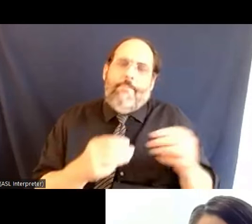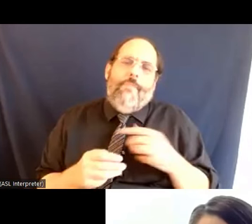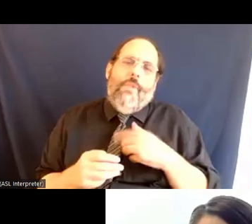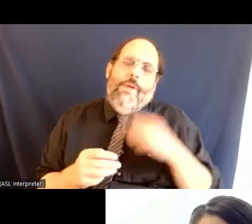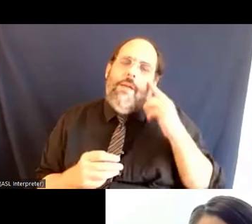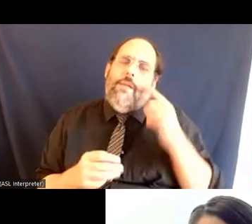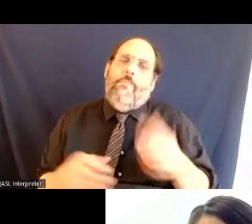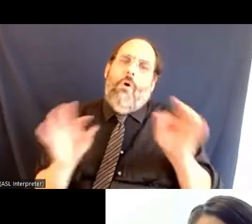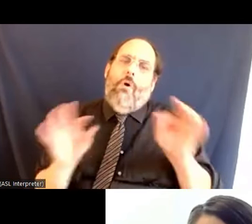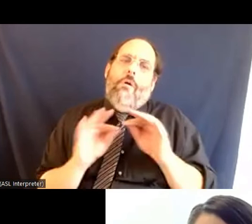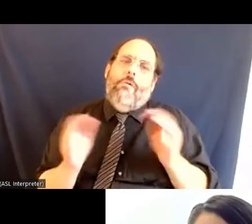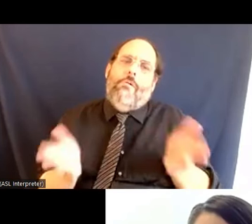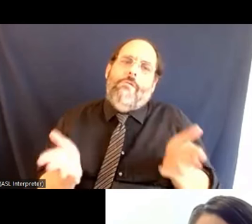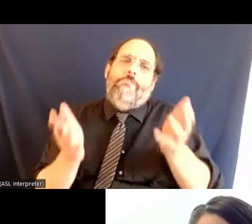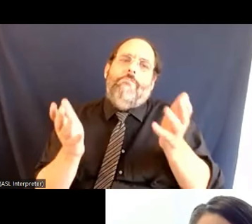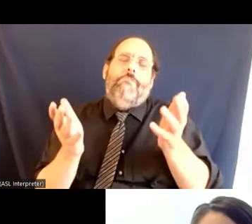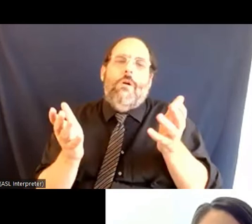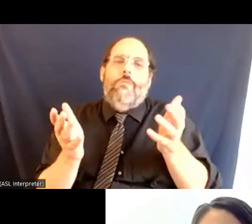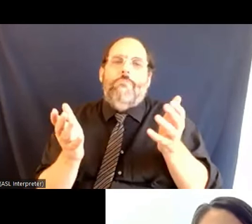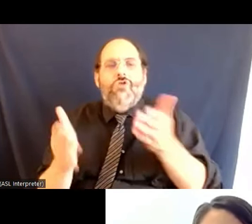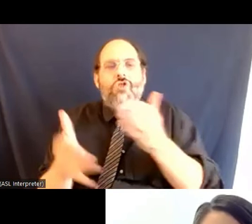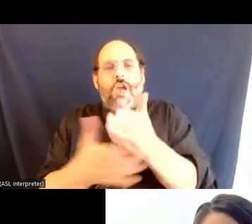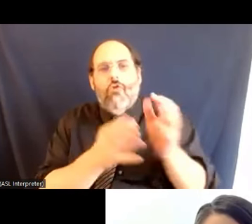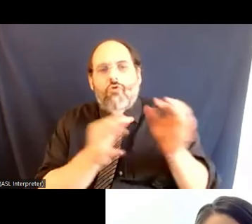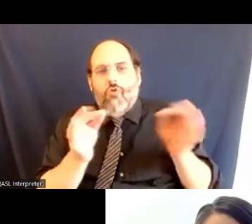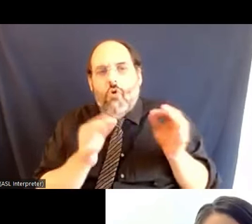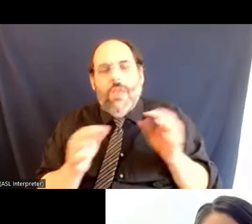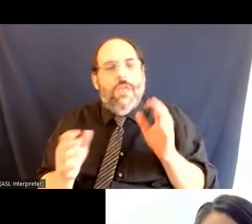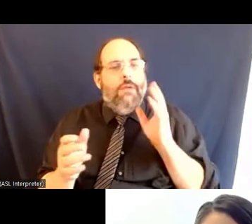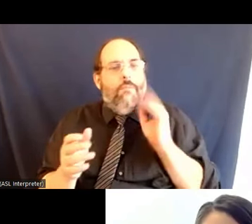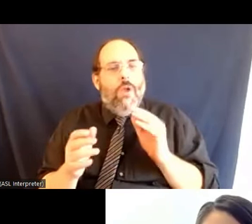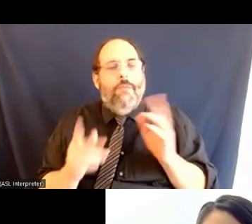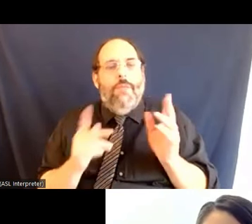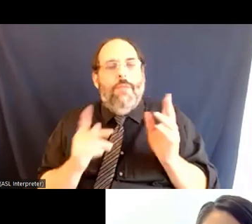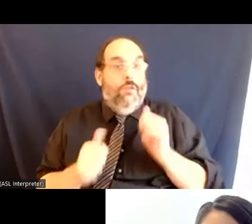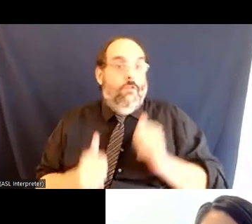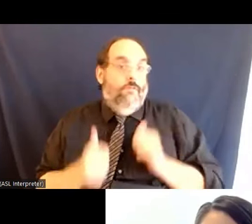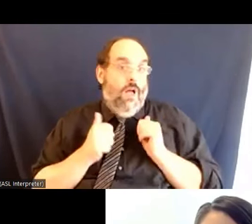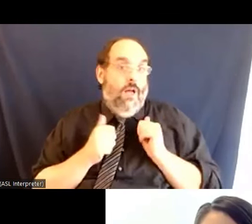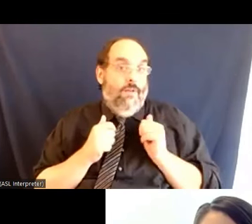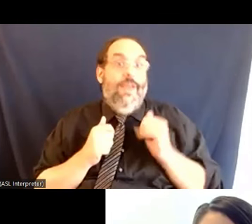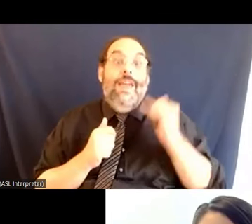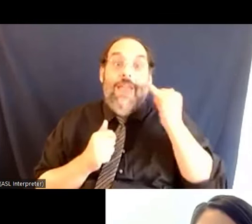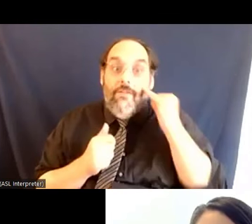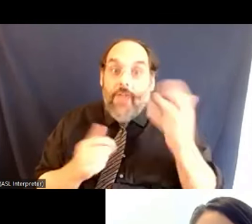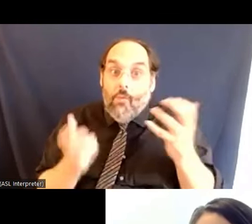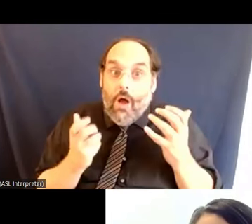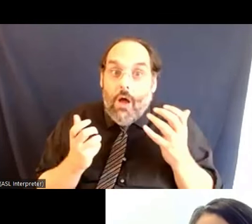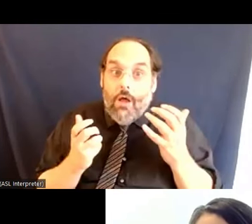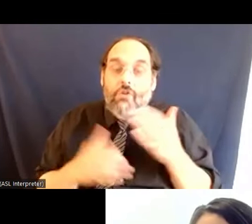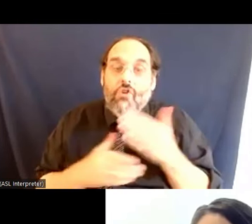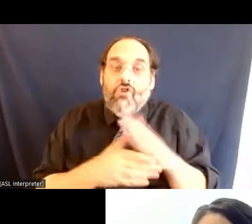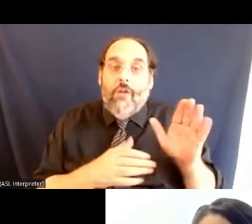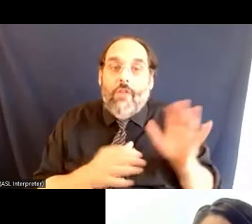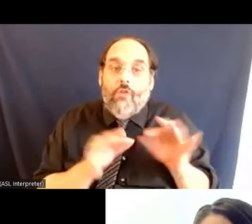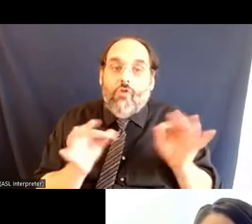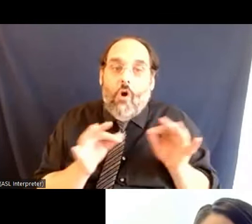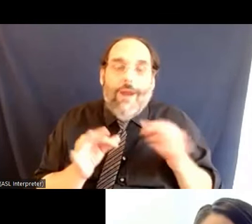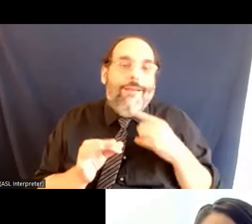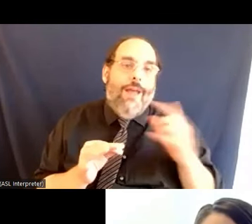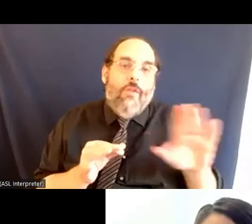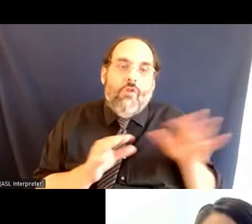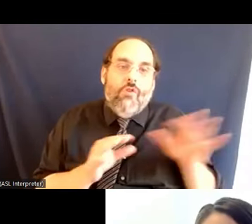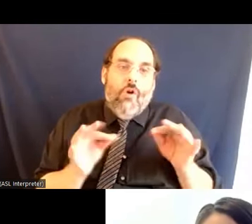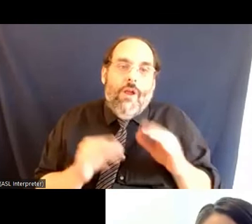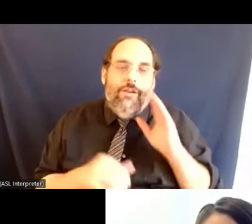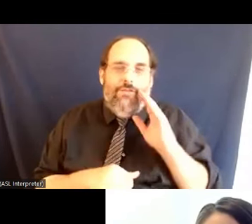it's important to lift up the stories and experiences of people who are survivors when they are willing to do so. And so, as you know well, Associate Attorney